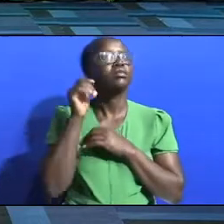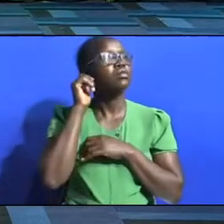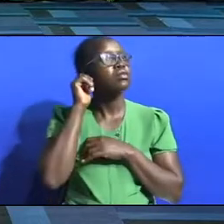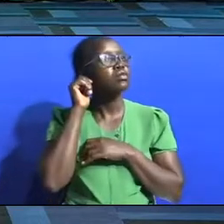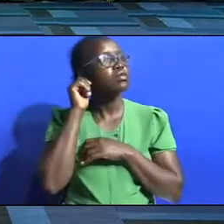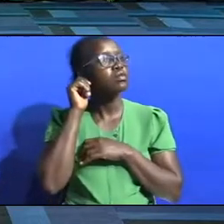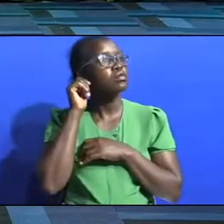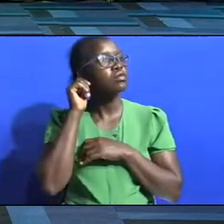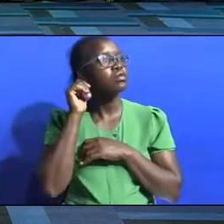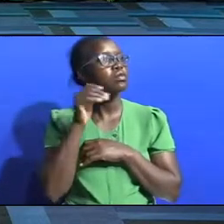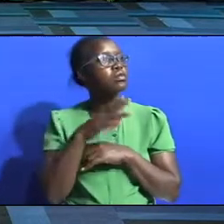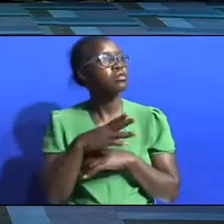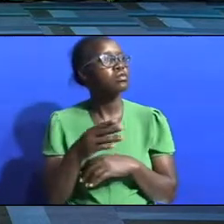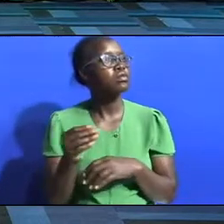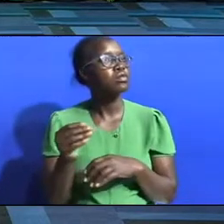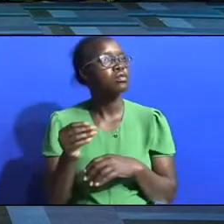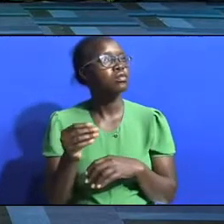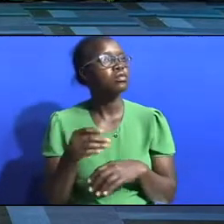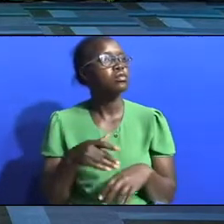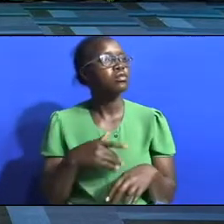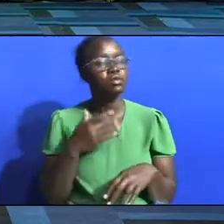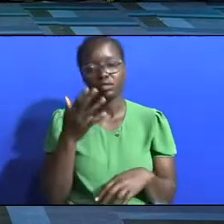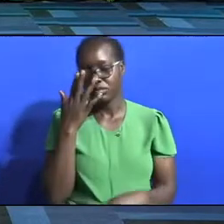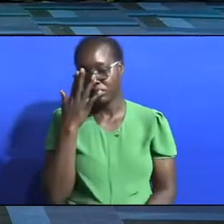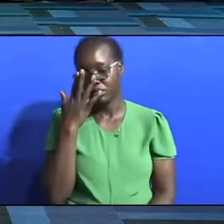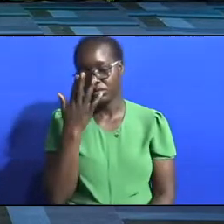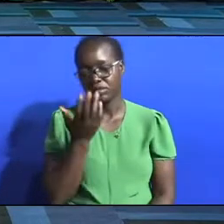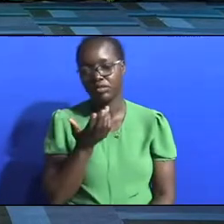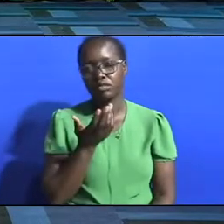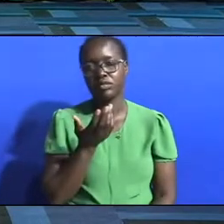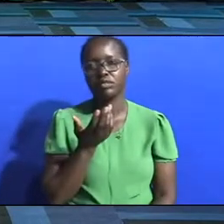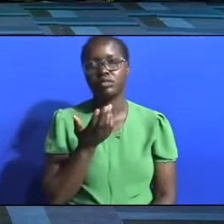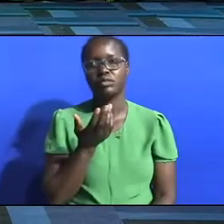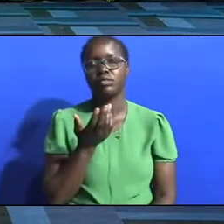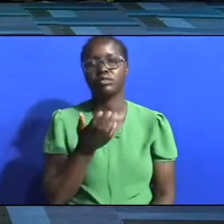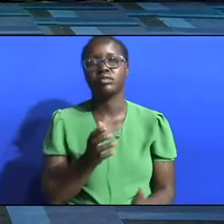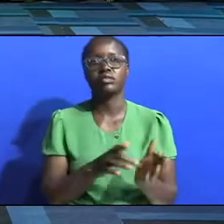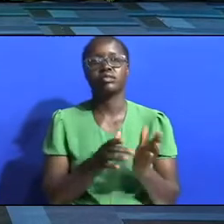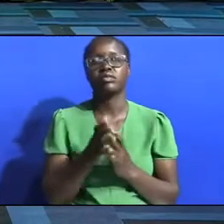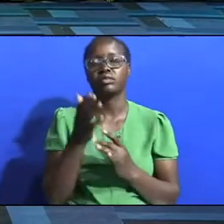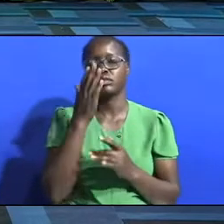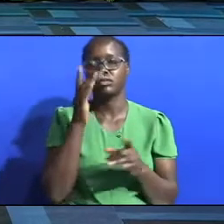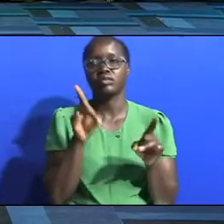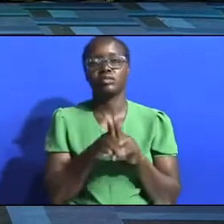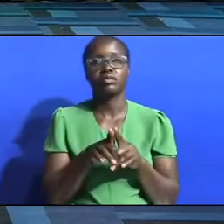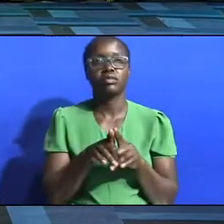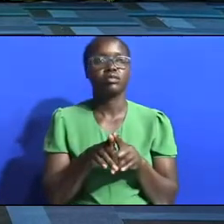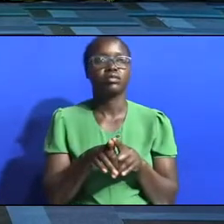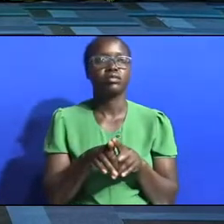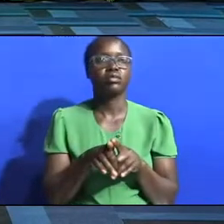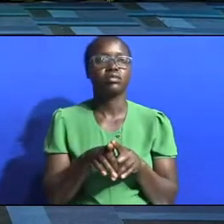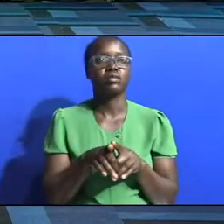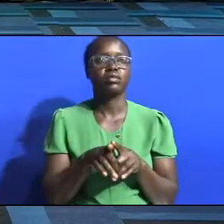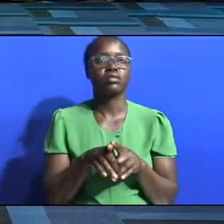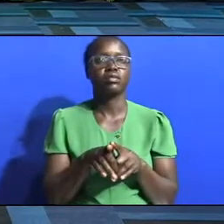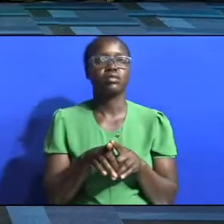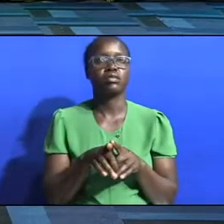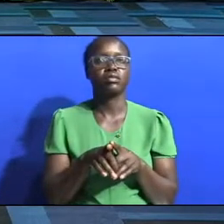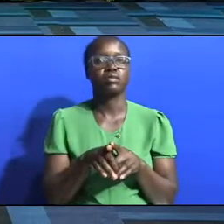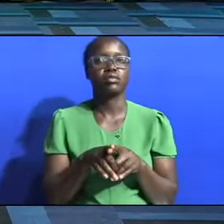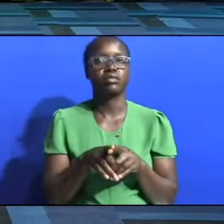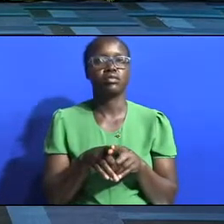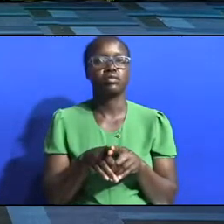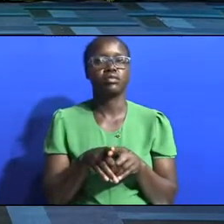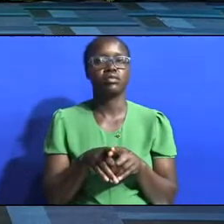obedience. And if you feel ashamed, even Jesus will feel ashamed on you when he comes back the second